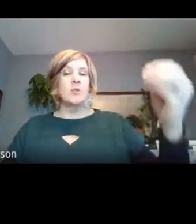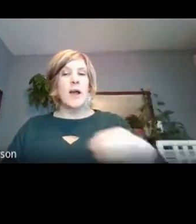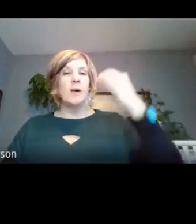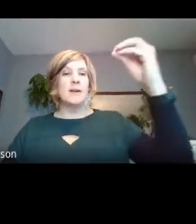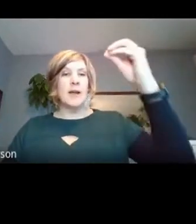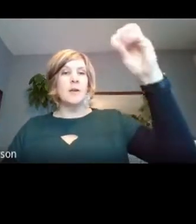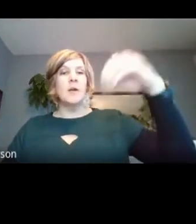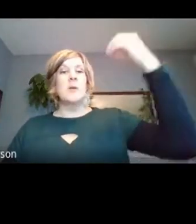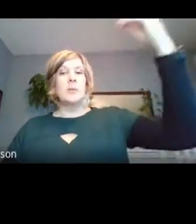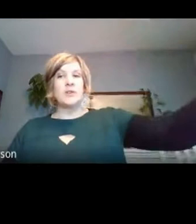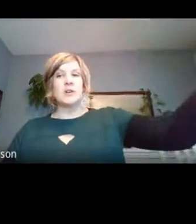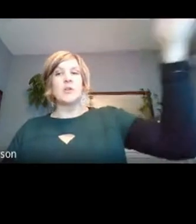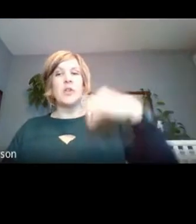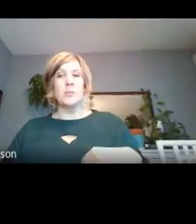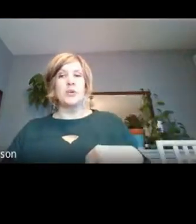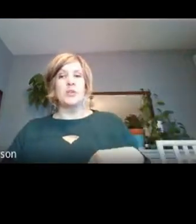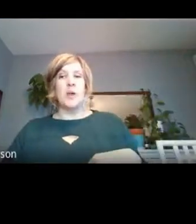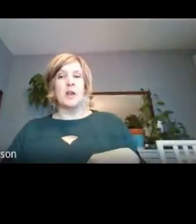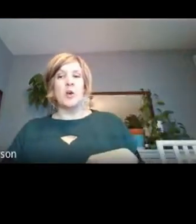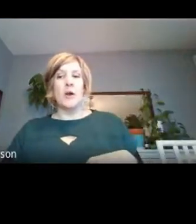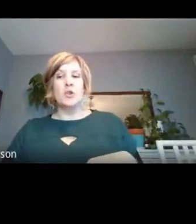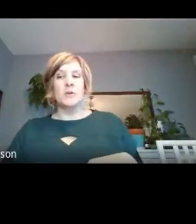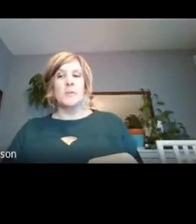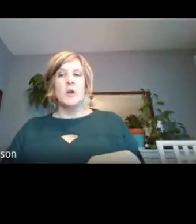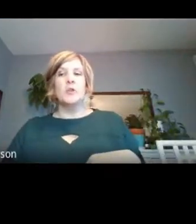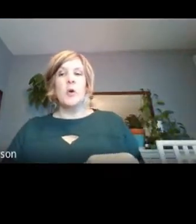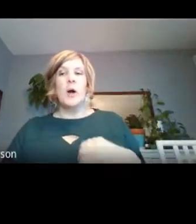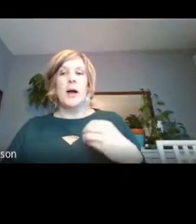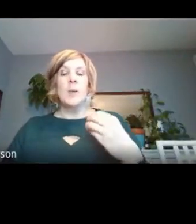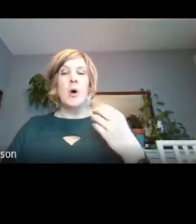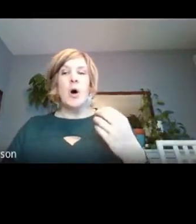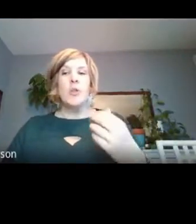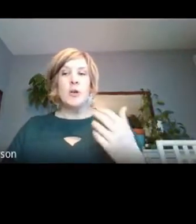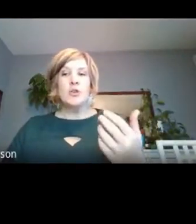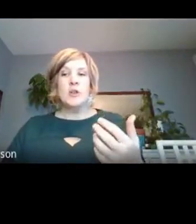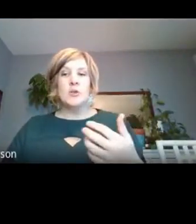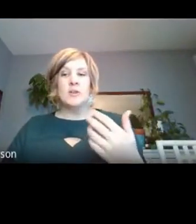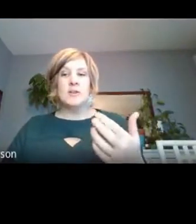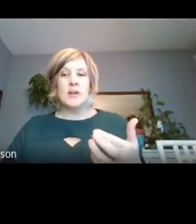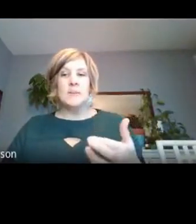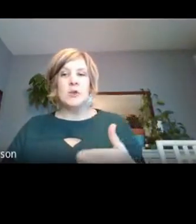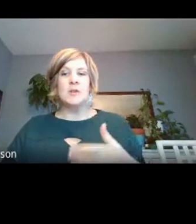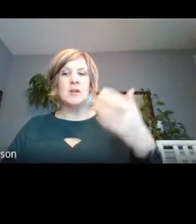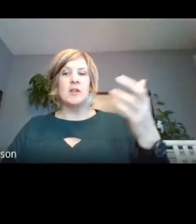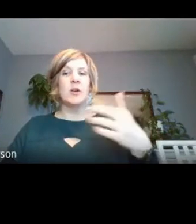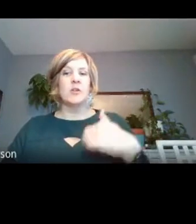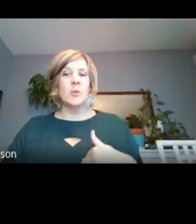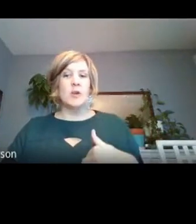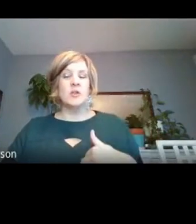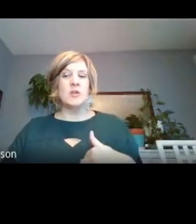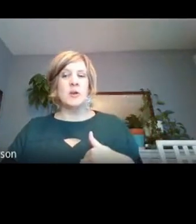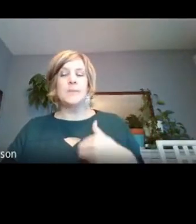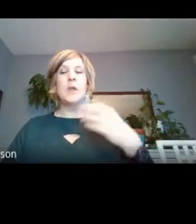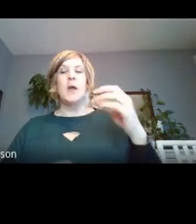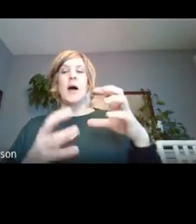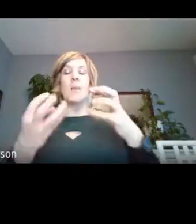that so now again people have signaled that they can participate in questions so um all the questions that you can see you can see that there are some